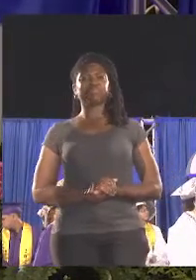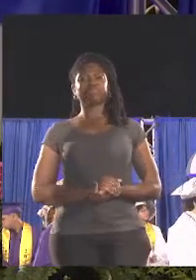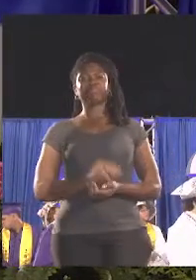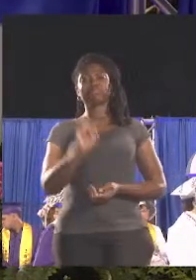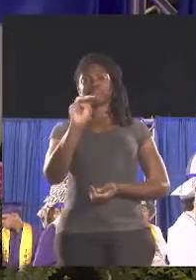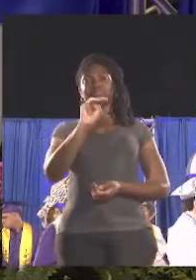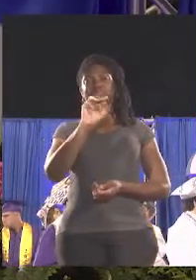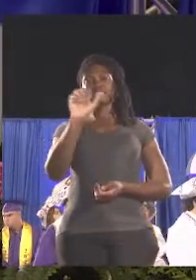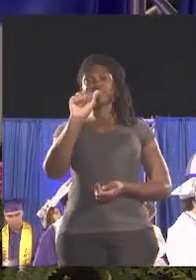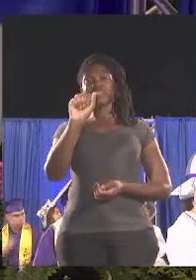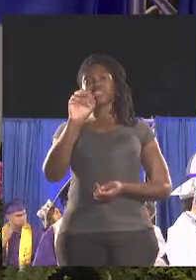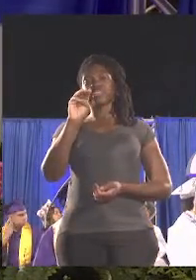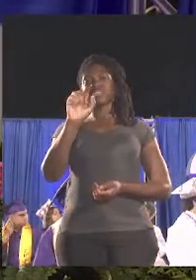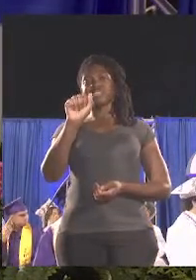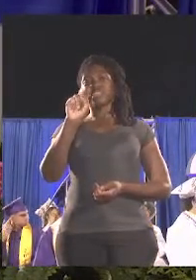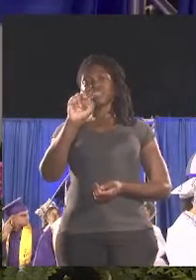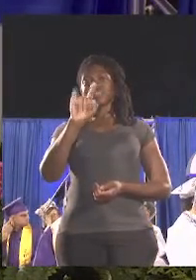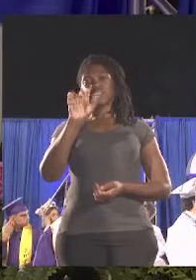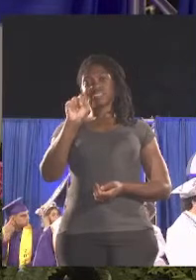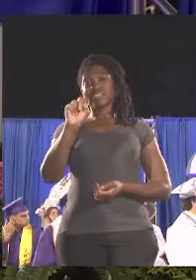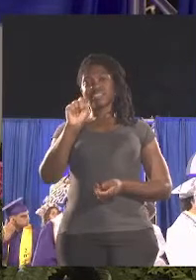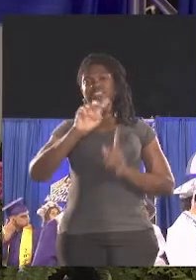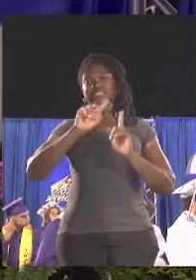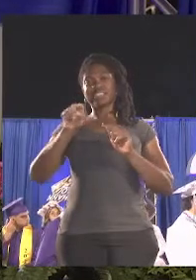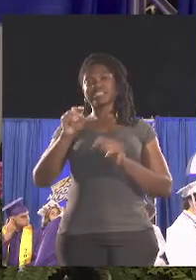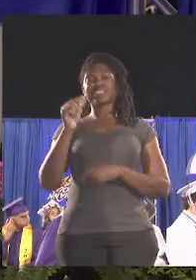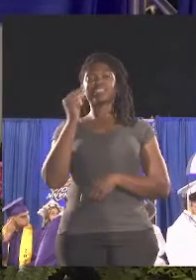Mark A. Monson, San Antonio College.